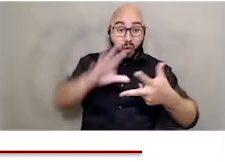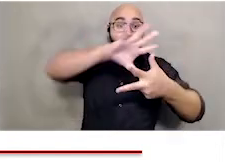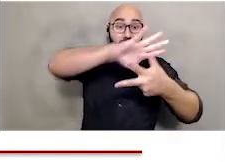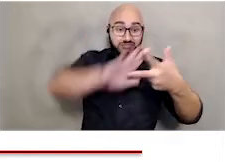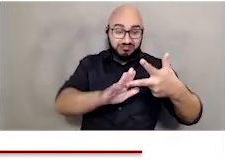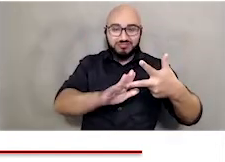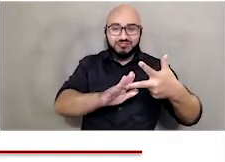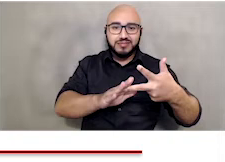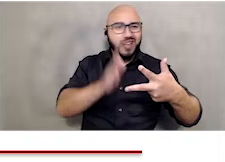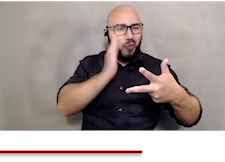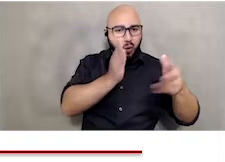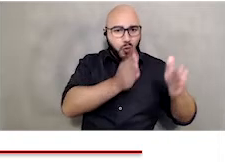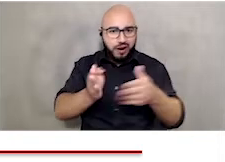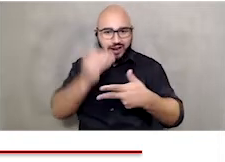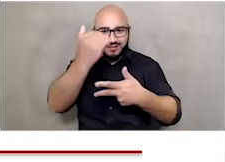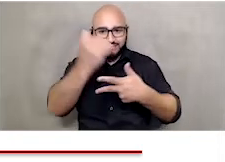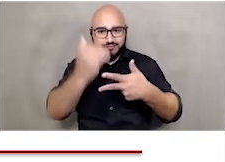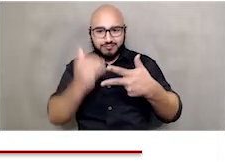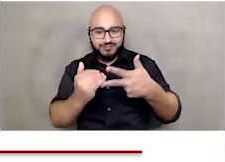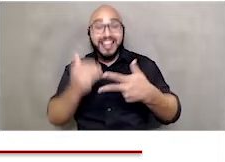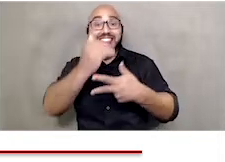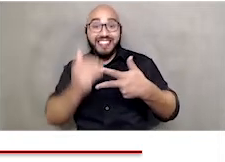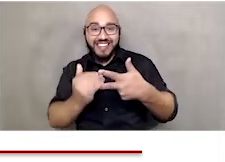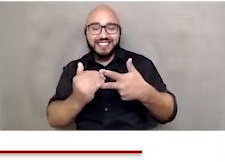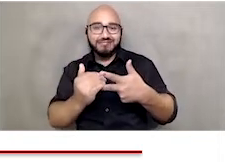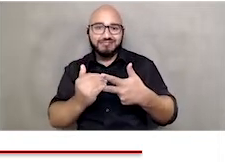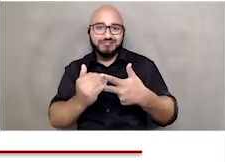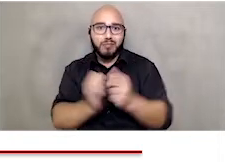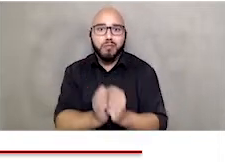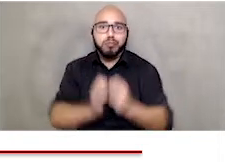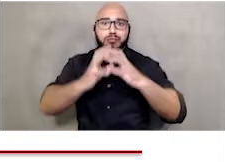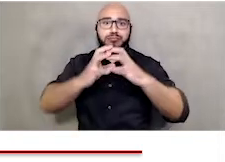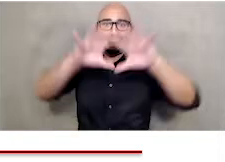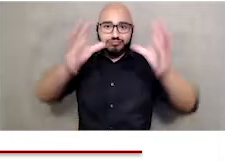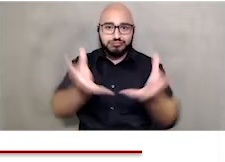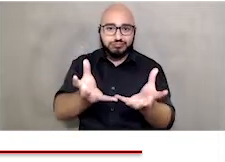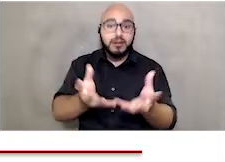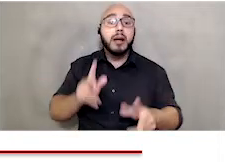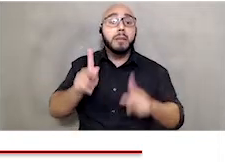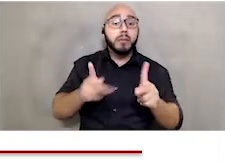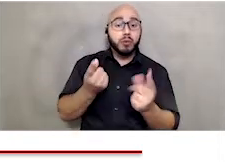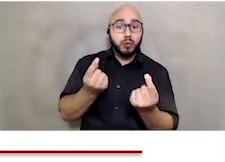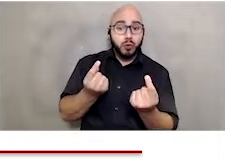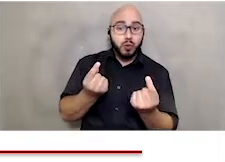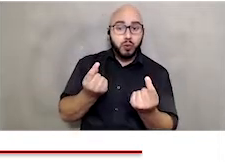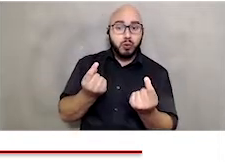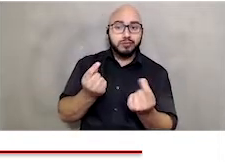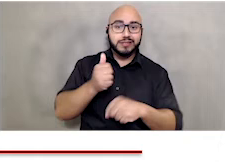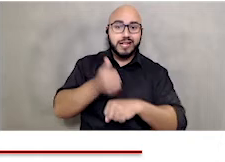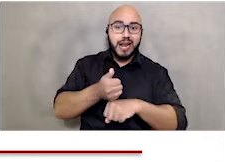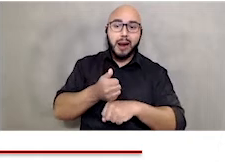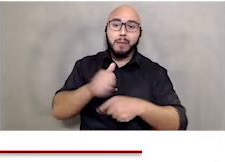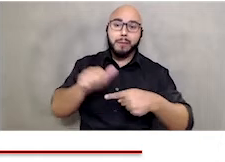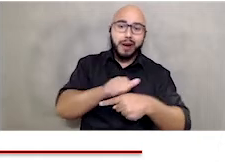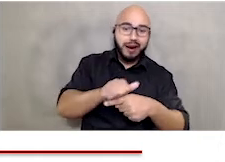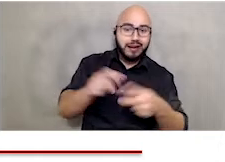whole. People create culture through shared practices and places, and culture shapes how